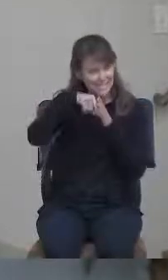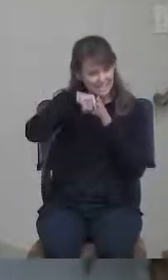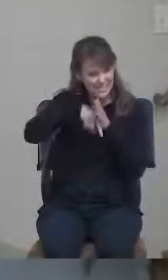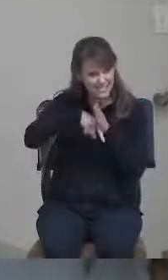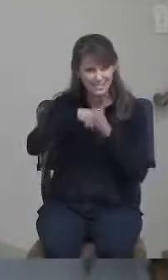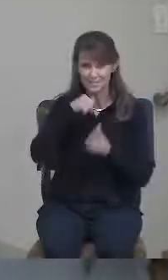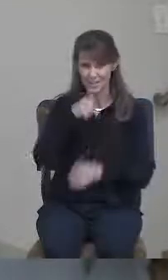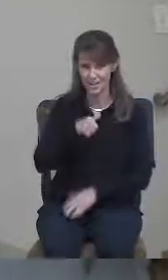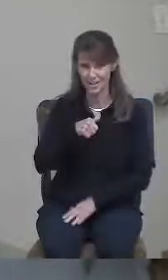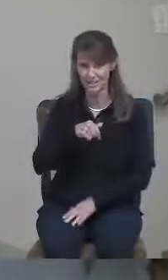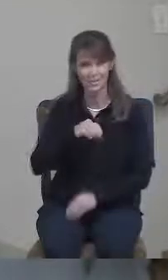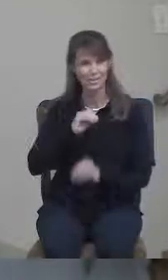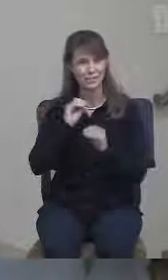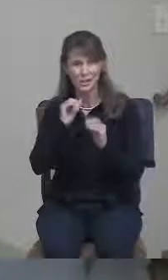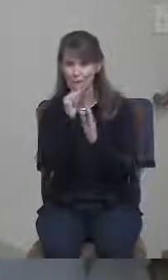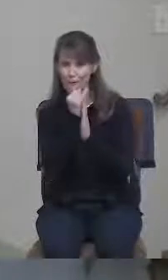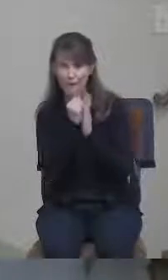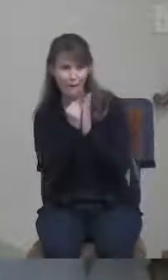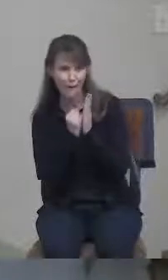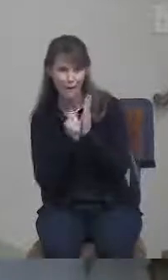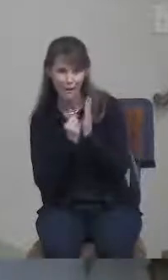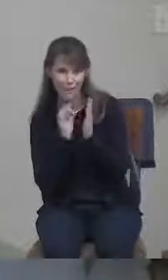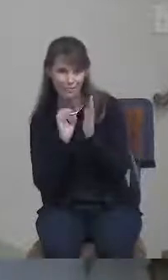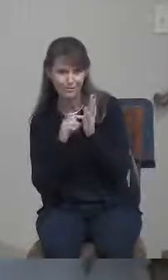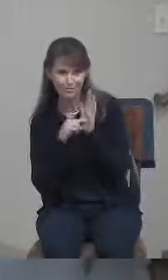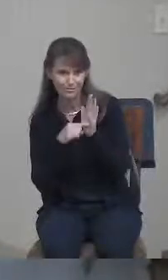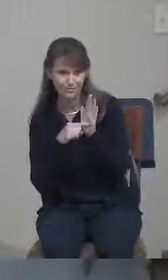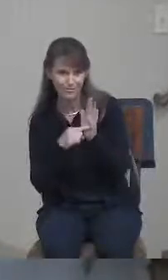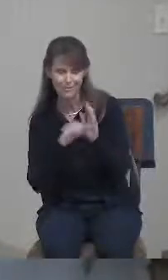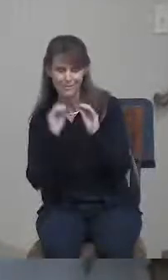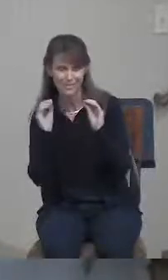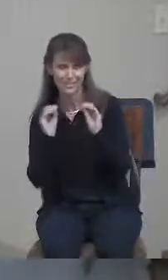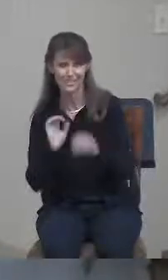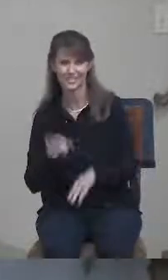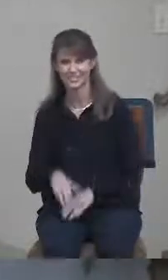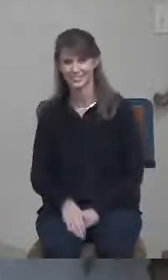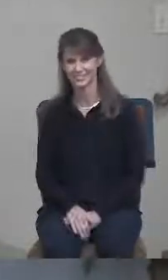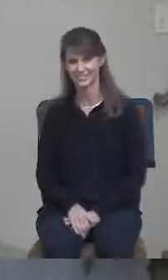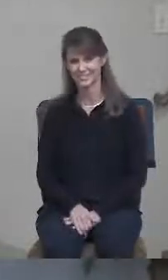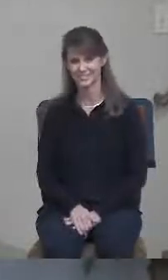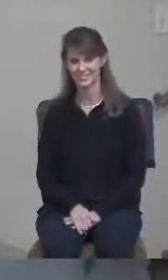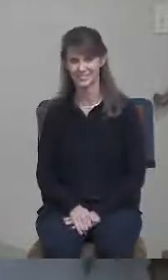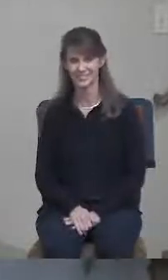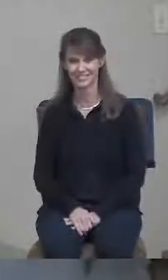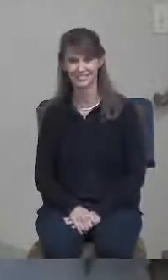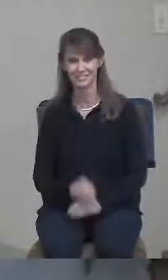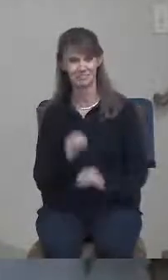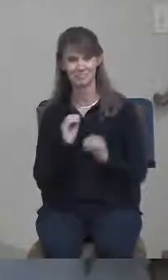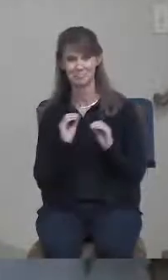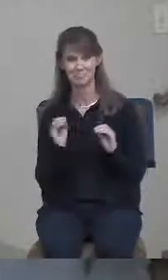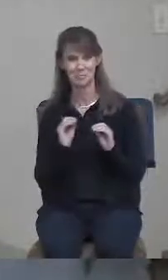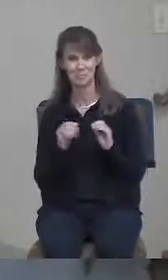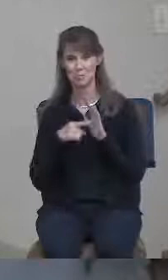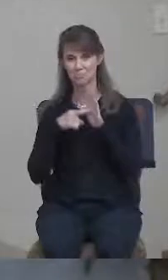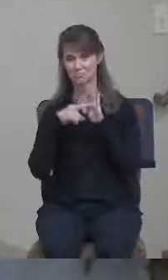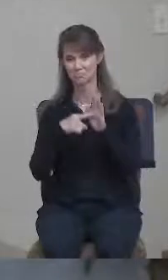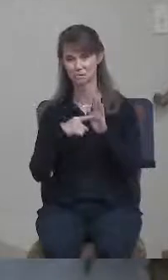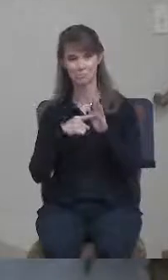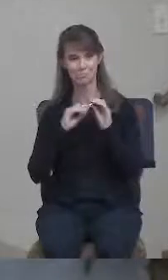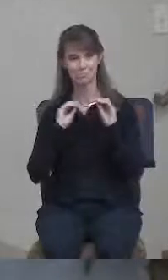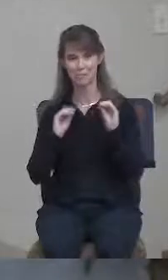works of art to show on the screen. As far as that goes, I will have nothing to show on the screen.